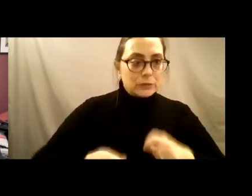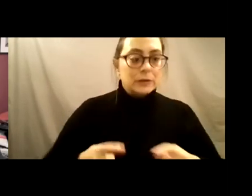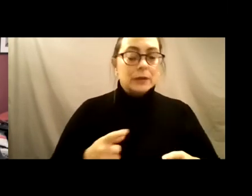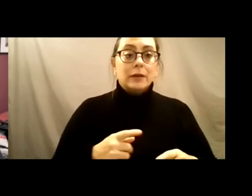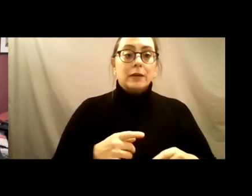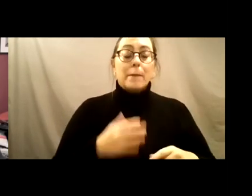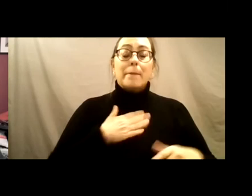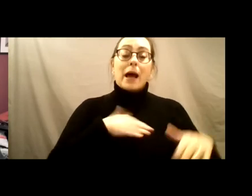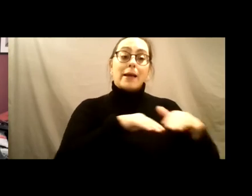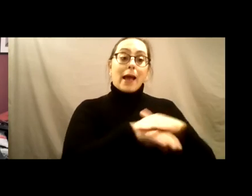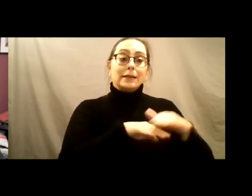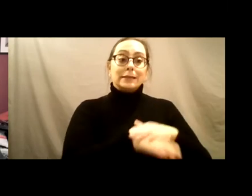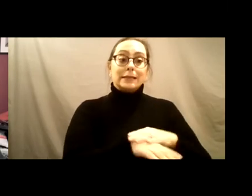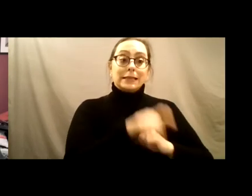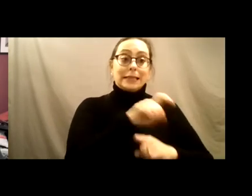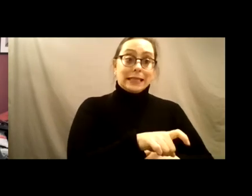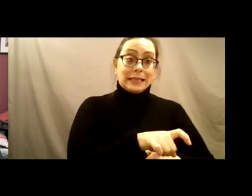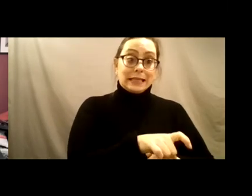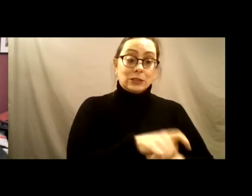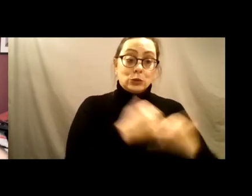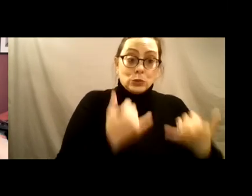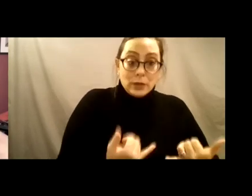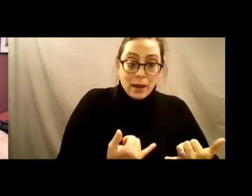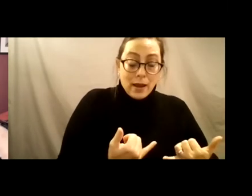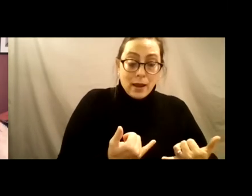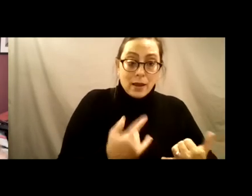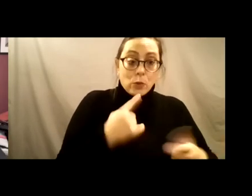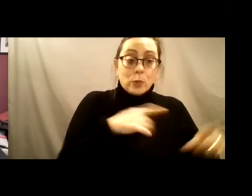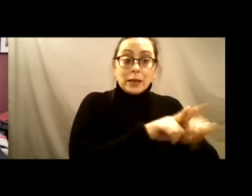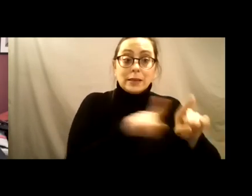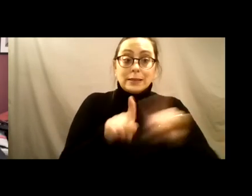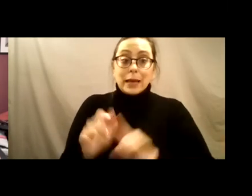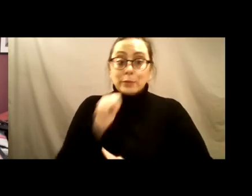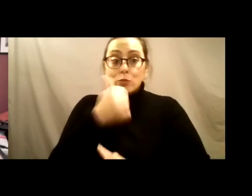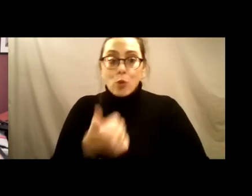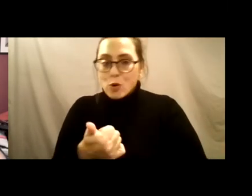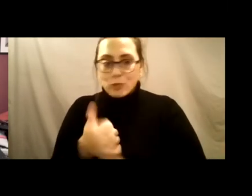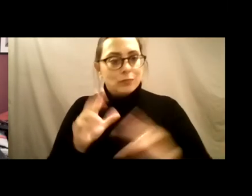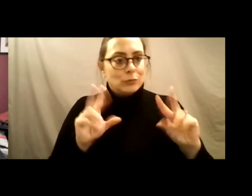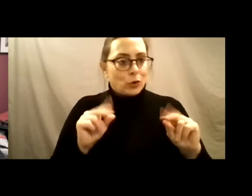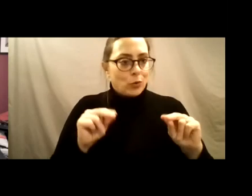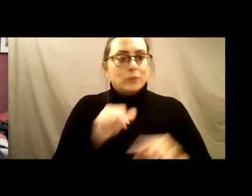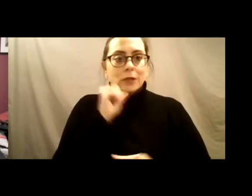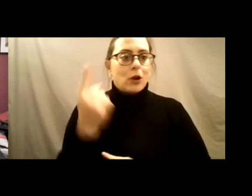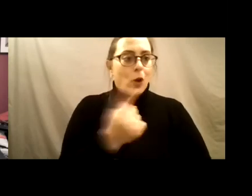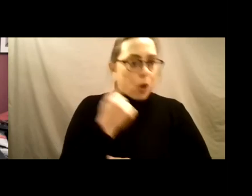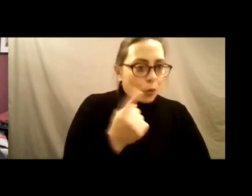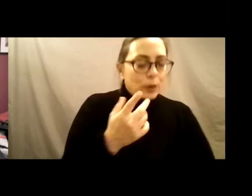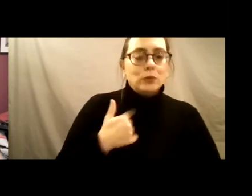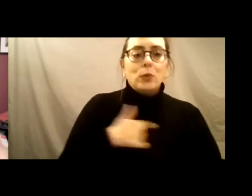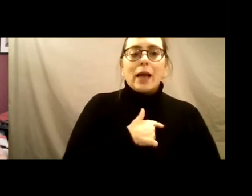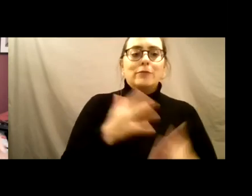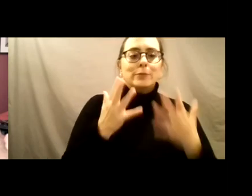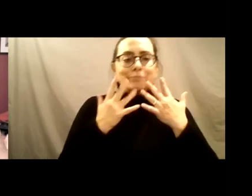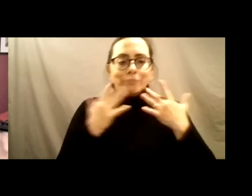yesterday are going to be different tomorrow. Yours might be the same. The more flexibility and gentleness we have with